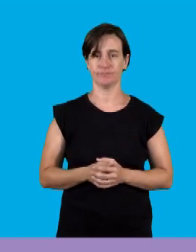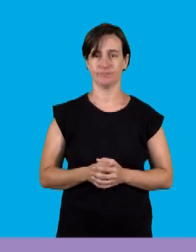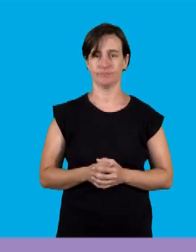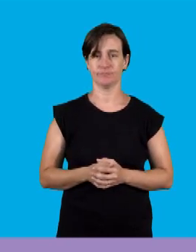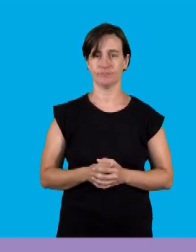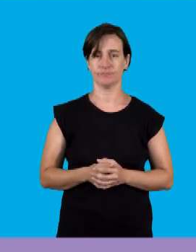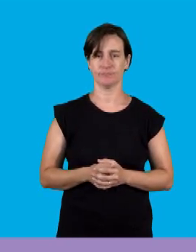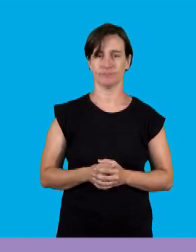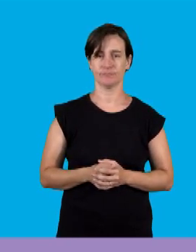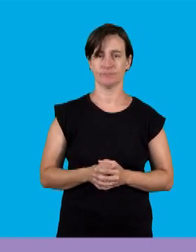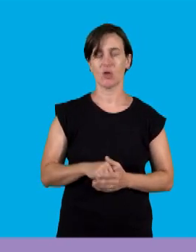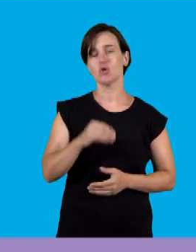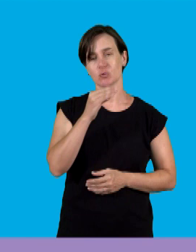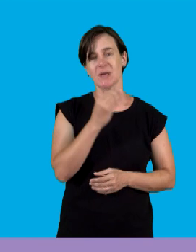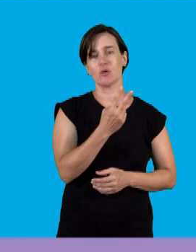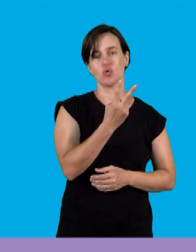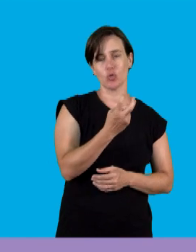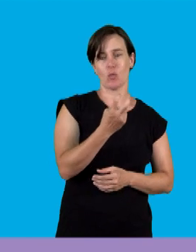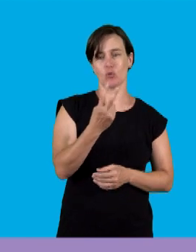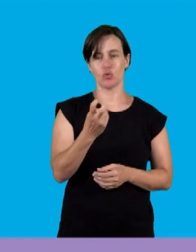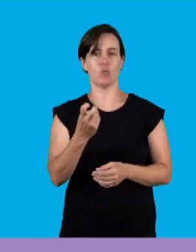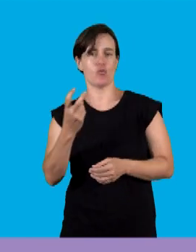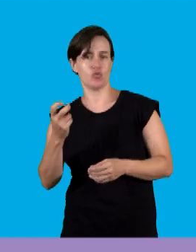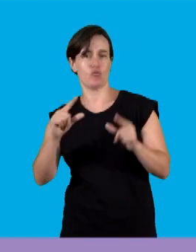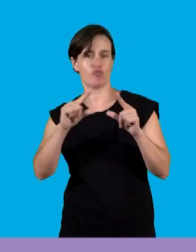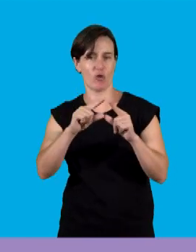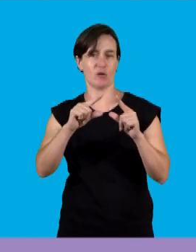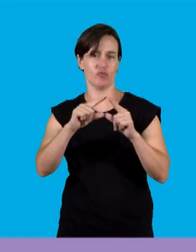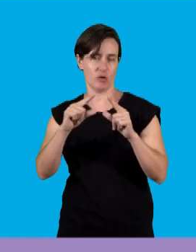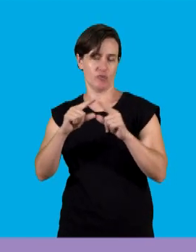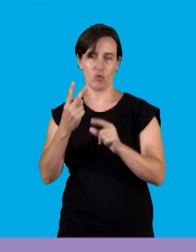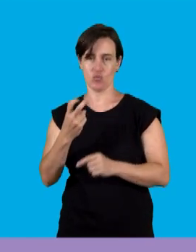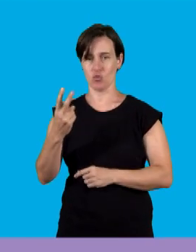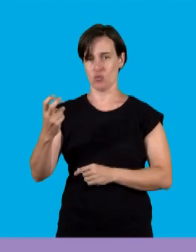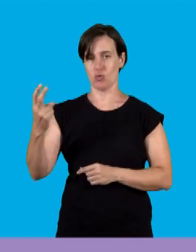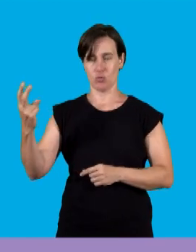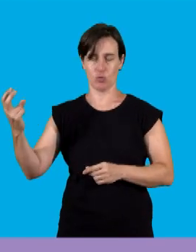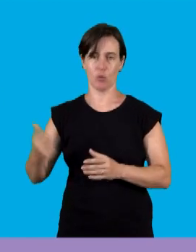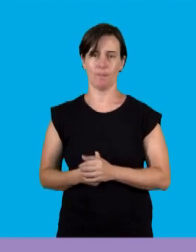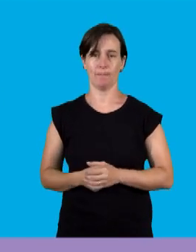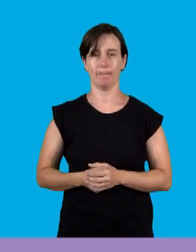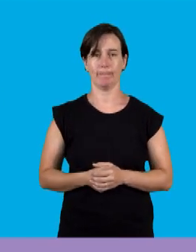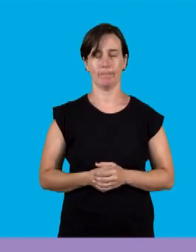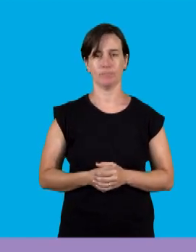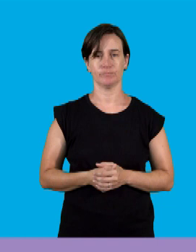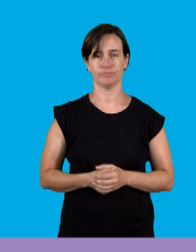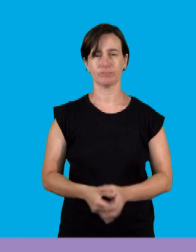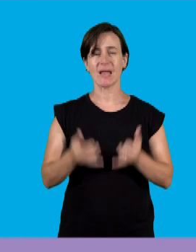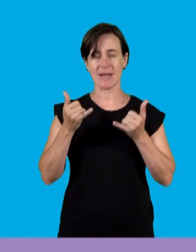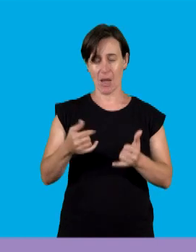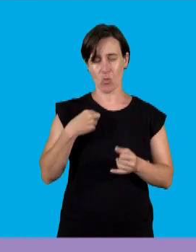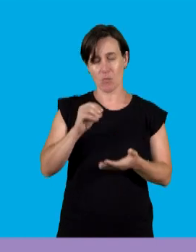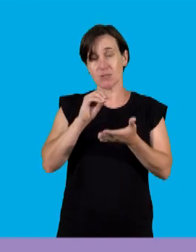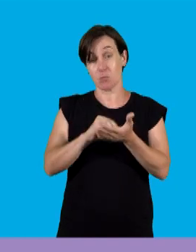So we are just adding 2 triangles to the previous figure. So let's see